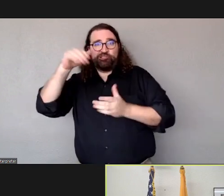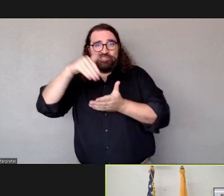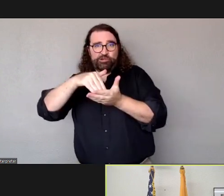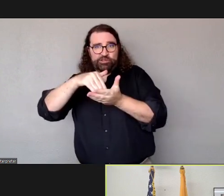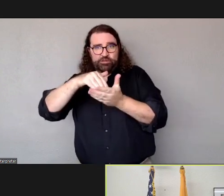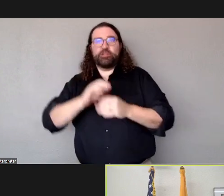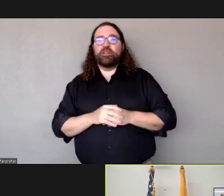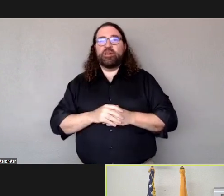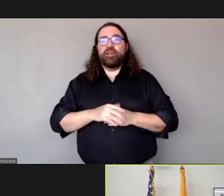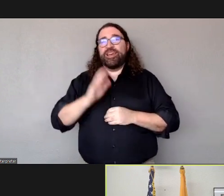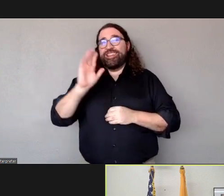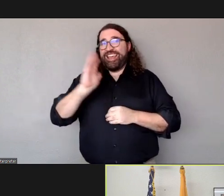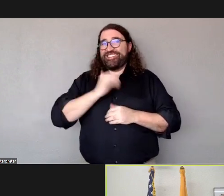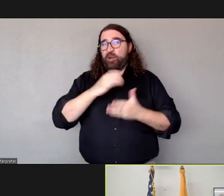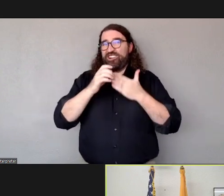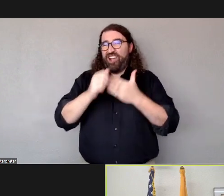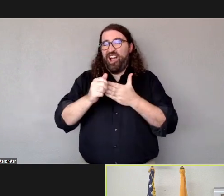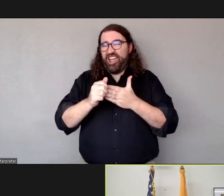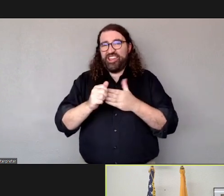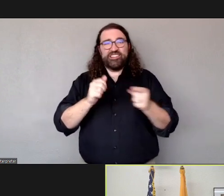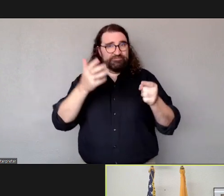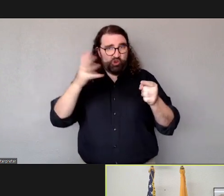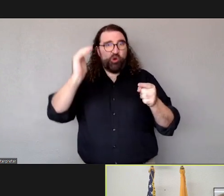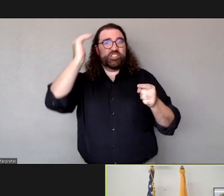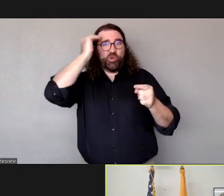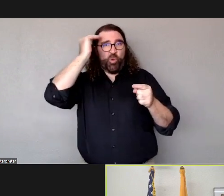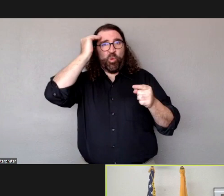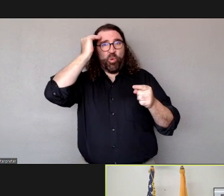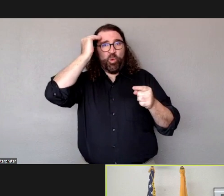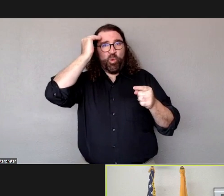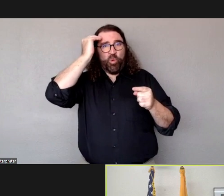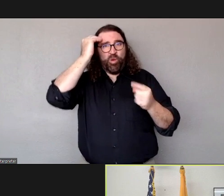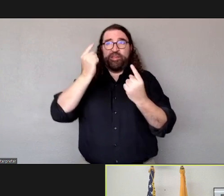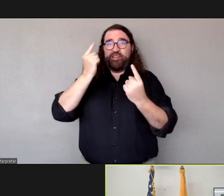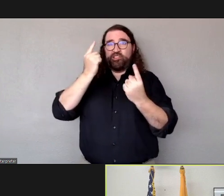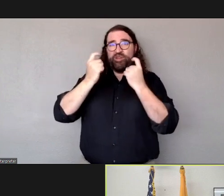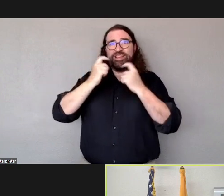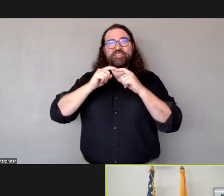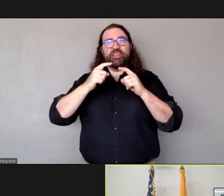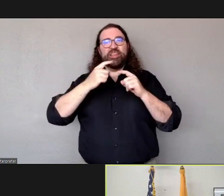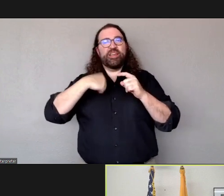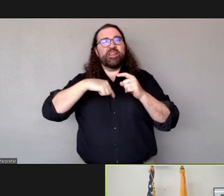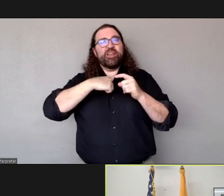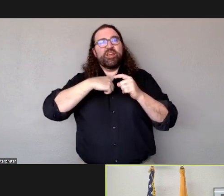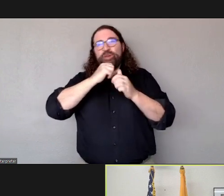I think you're already aware, even though you asked the question, that we don't track the